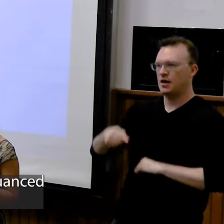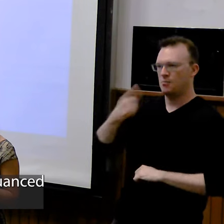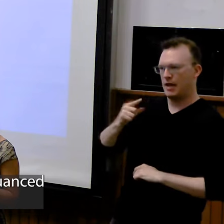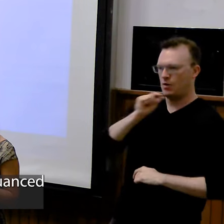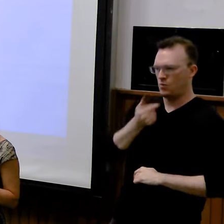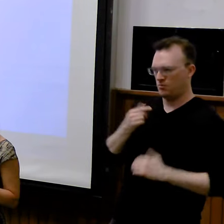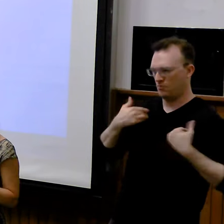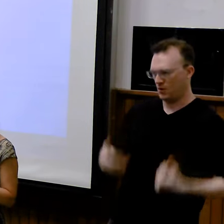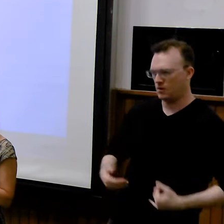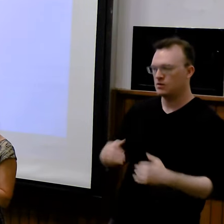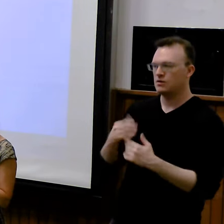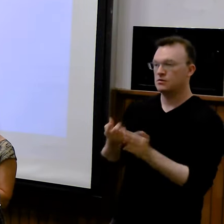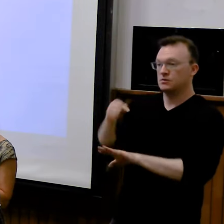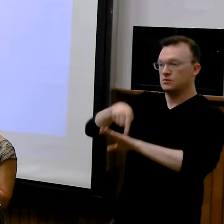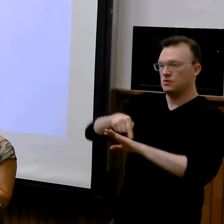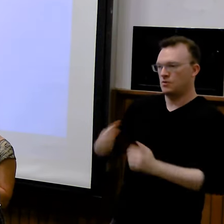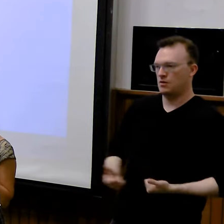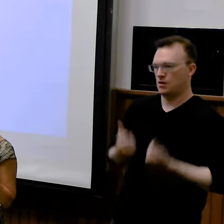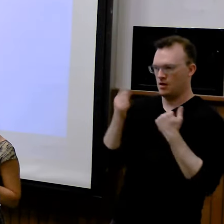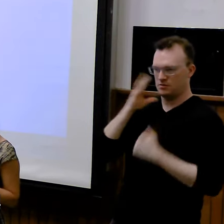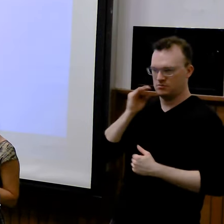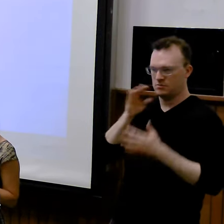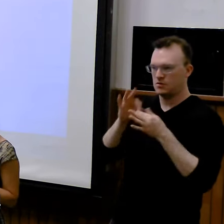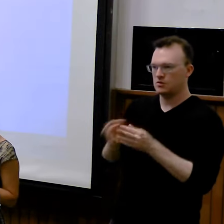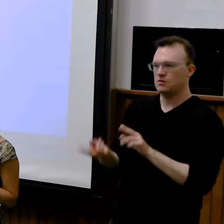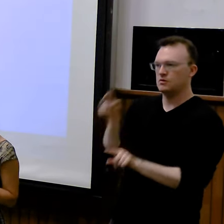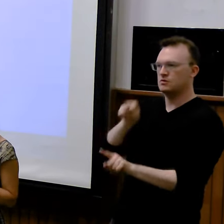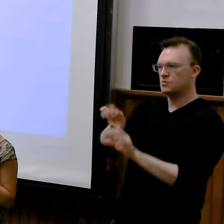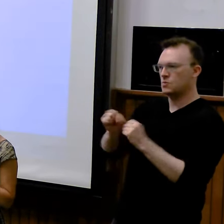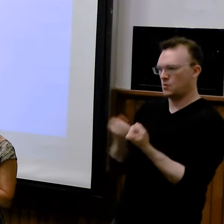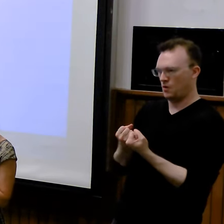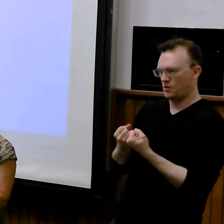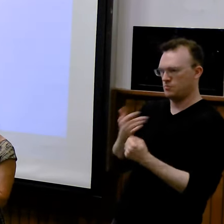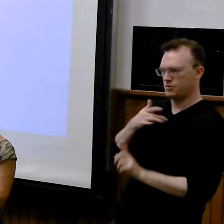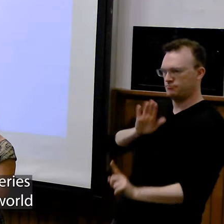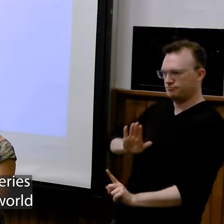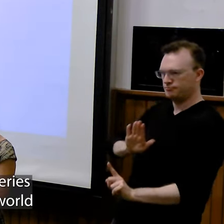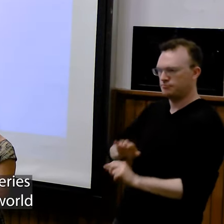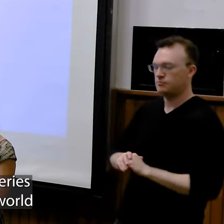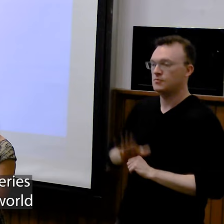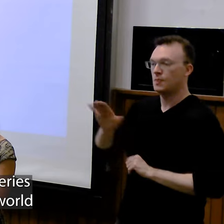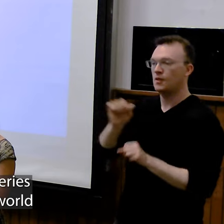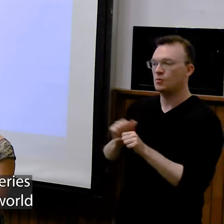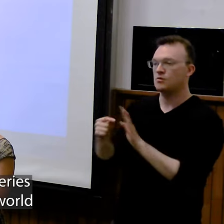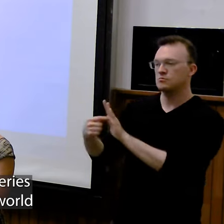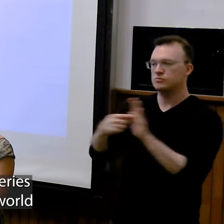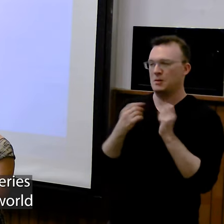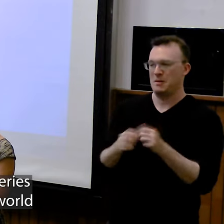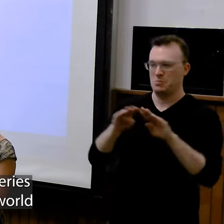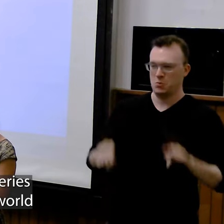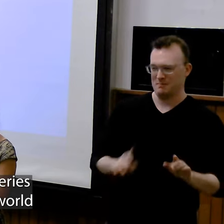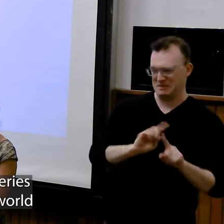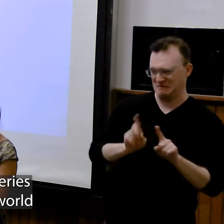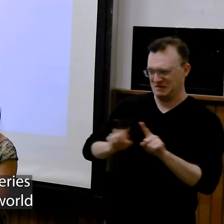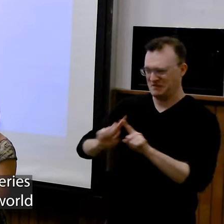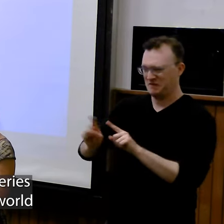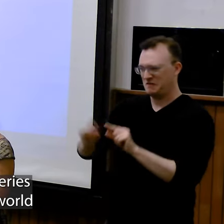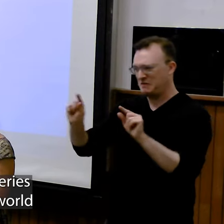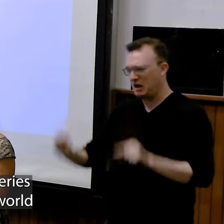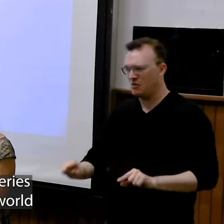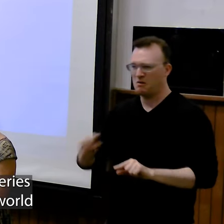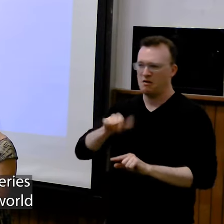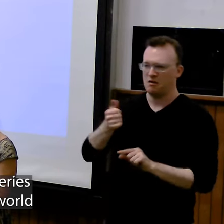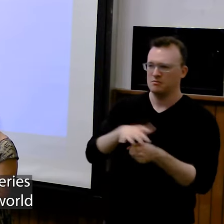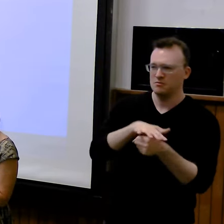lived experiences from a sociological framework. His work has been shown in many prestigious museums, galleries, and